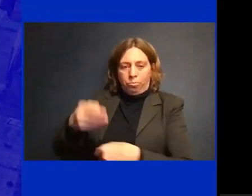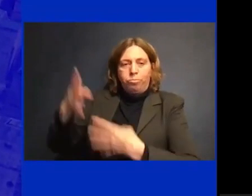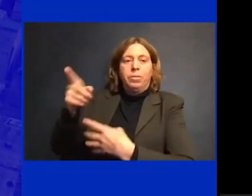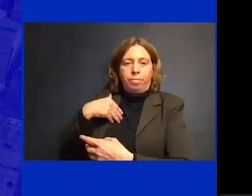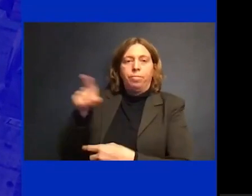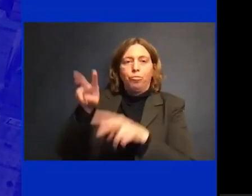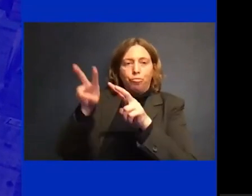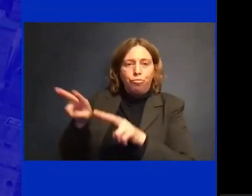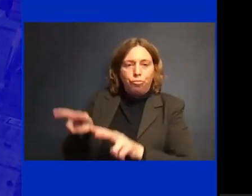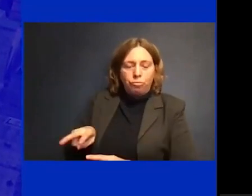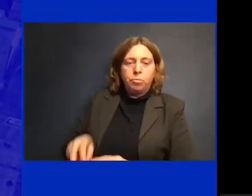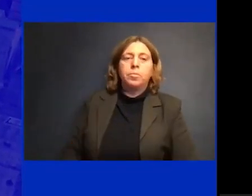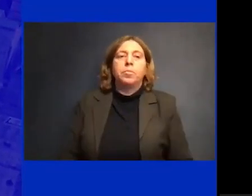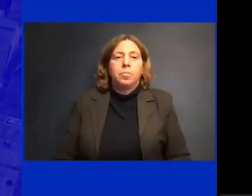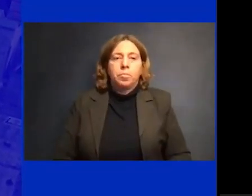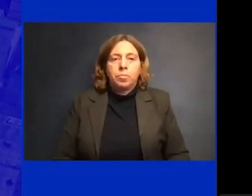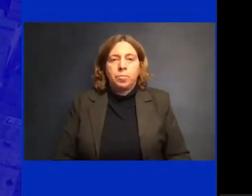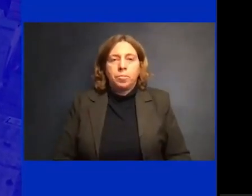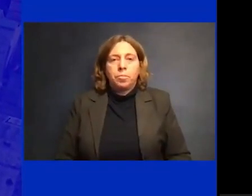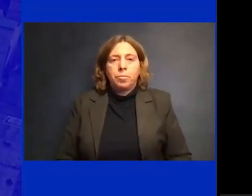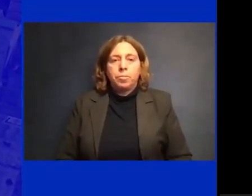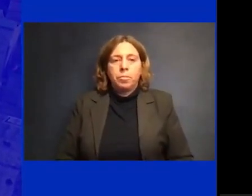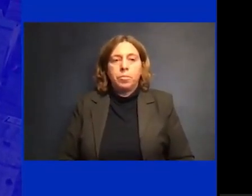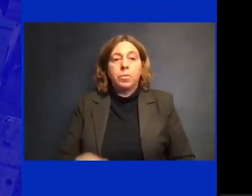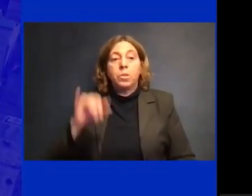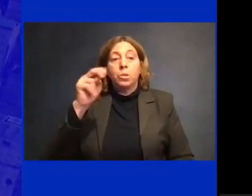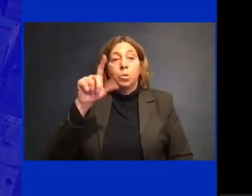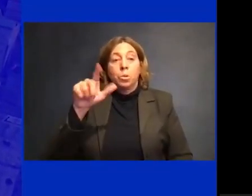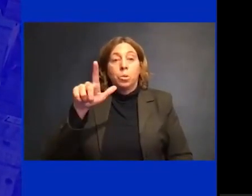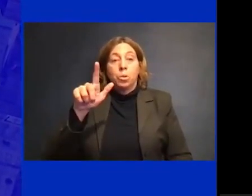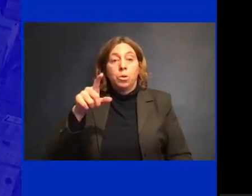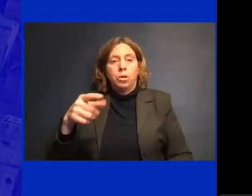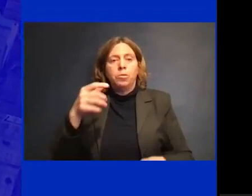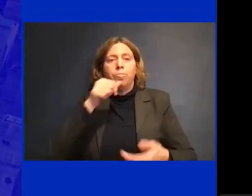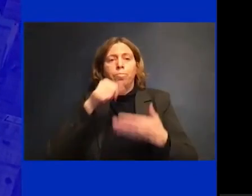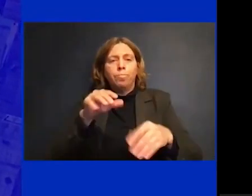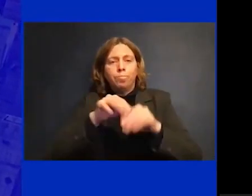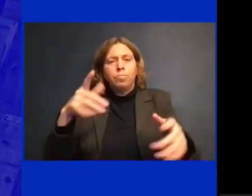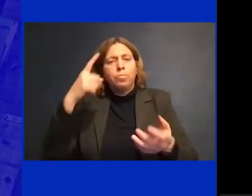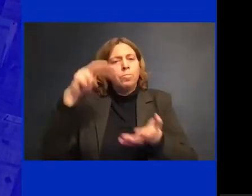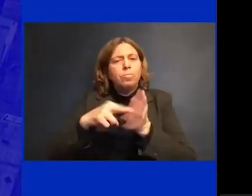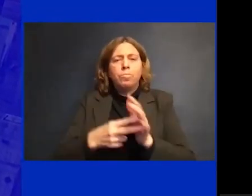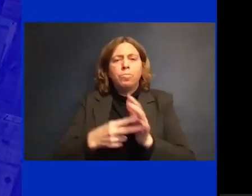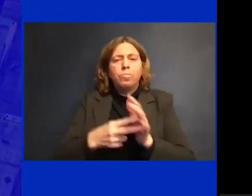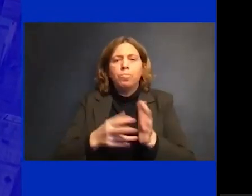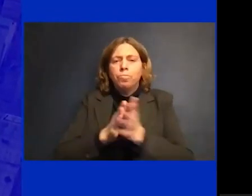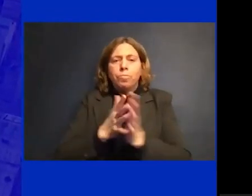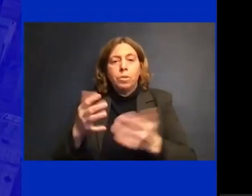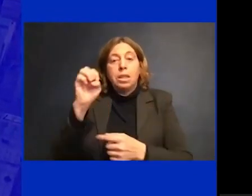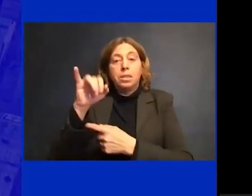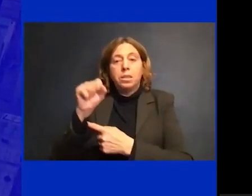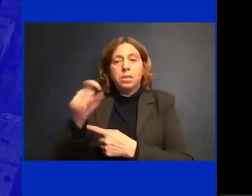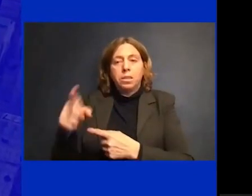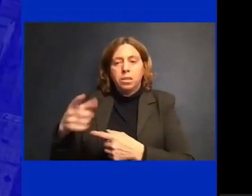www.PABTreplacement.com. In June 2021, a notice of intent to prepare an